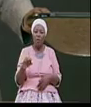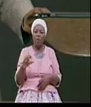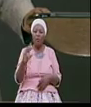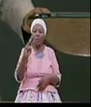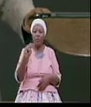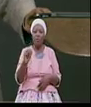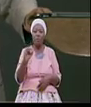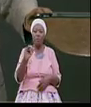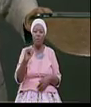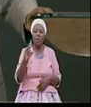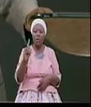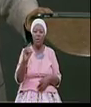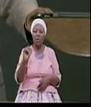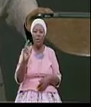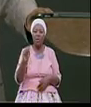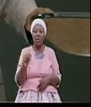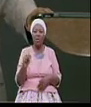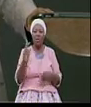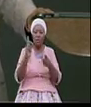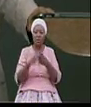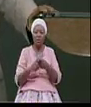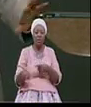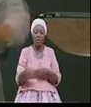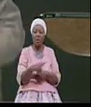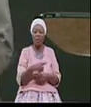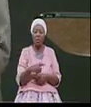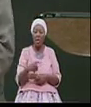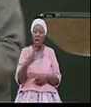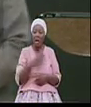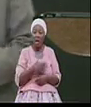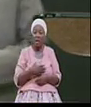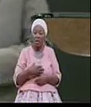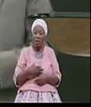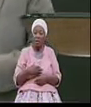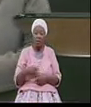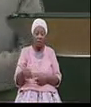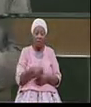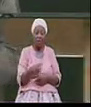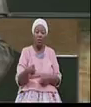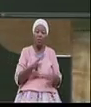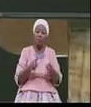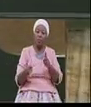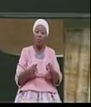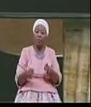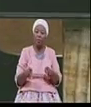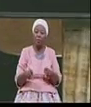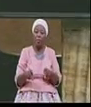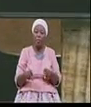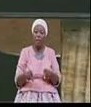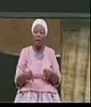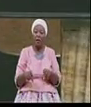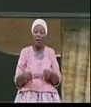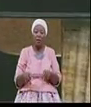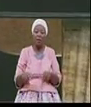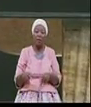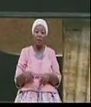Midian unto them. And those people, they could